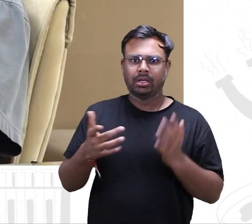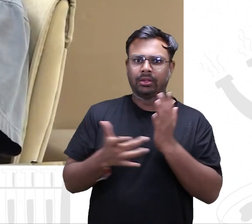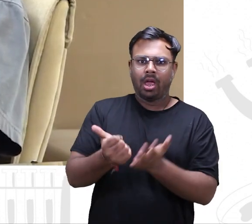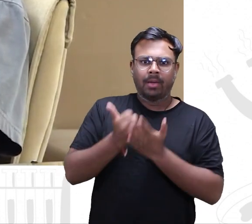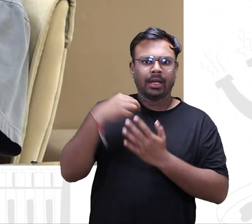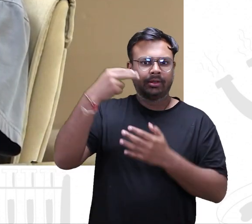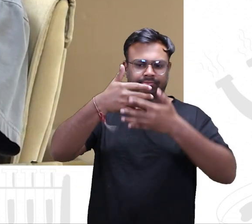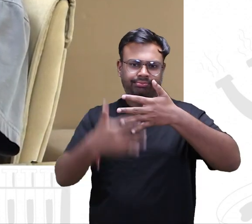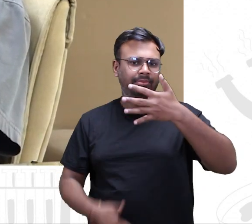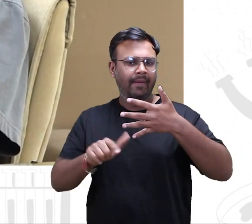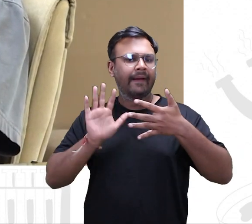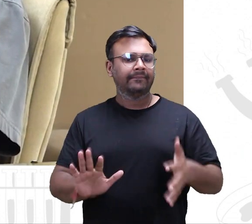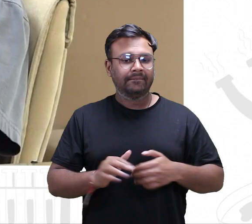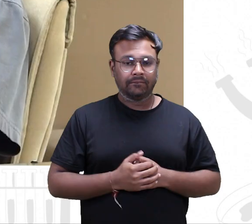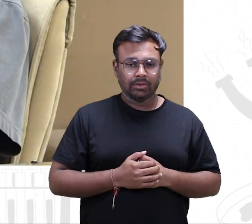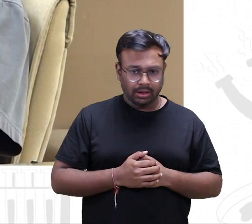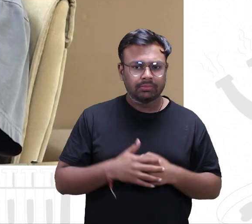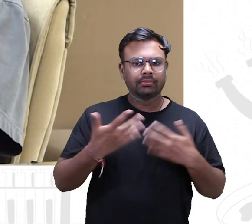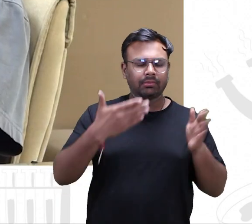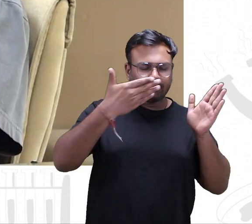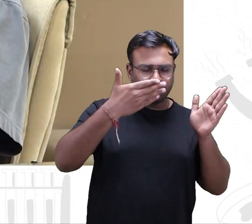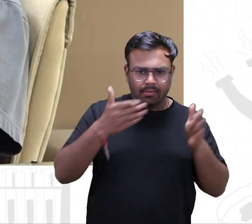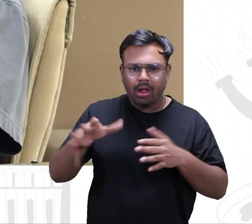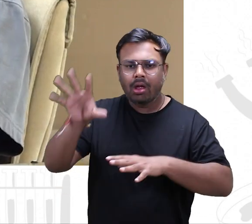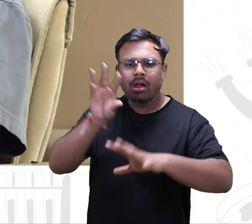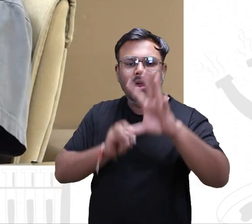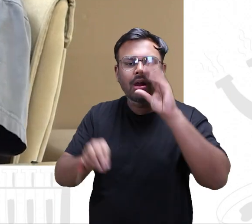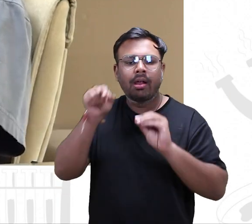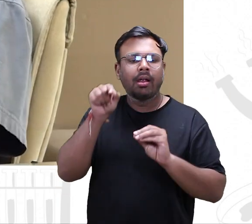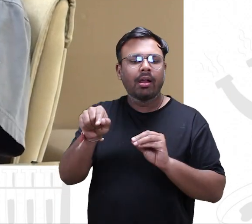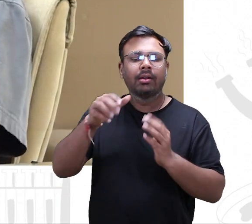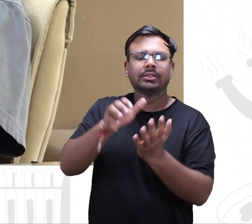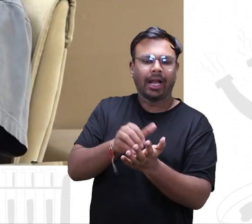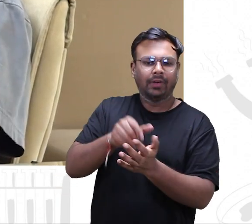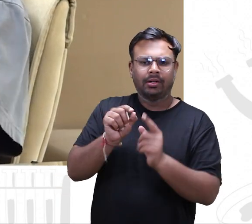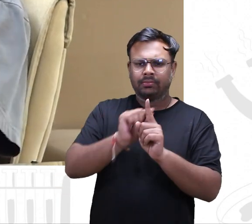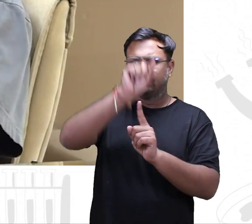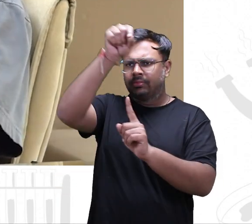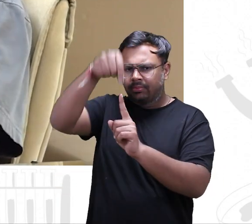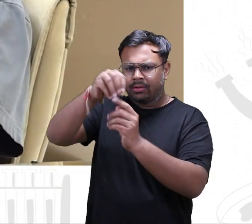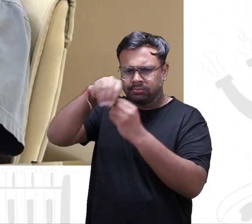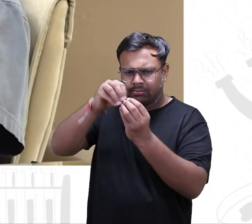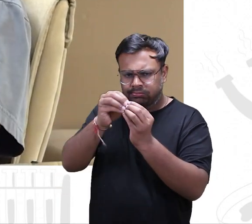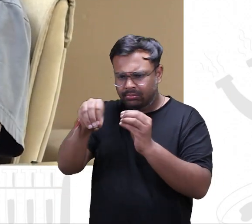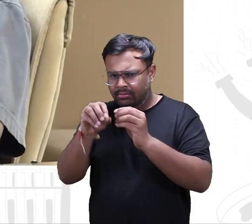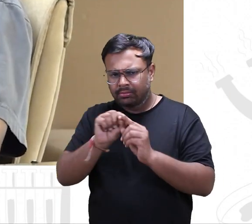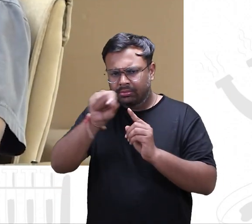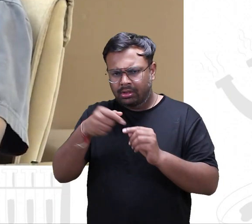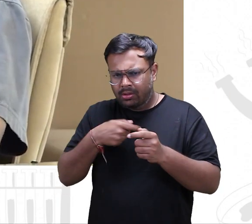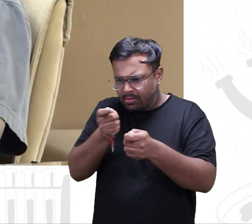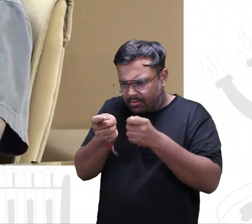technical reasons. So it turned out that what we learned from rice for sexual reproduction could